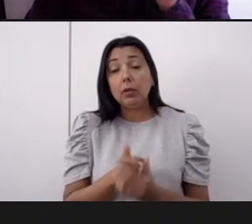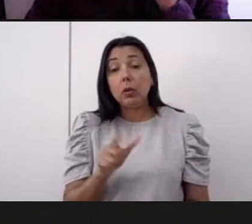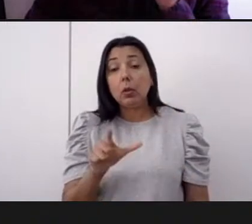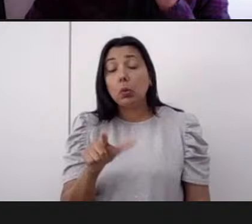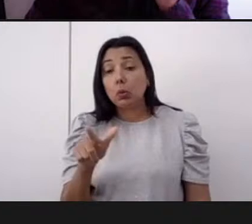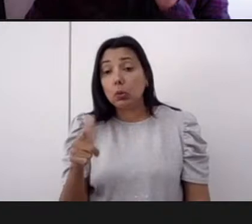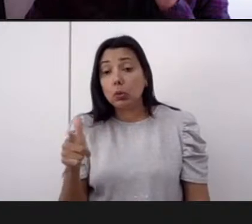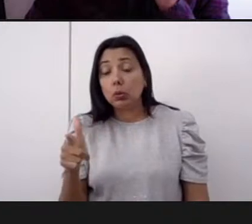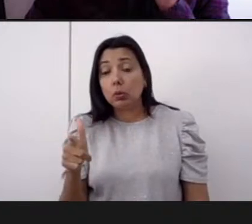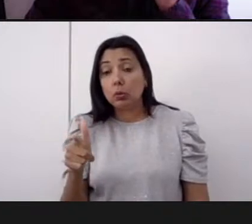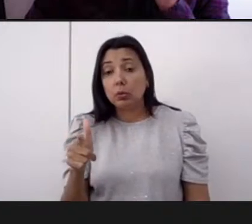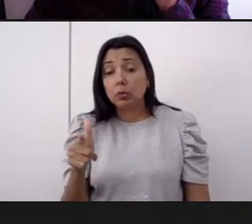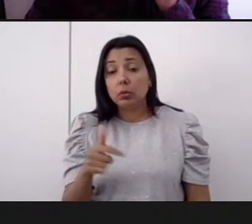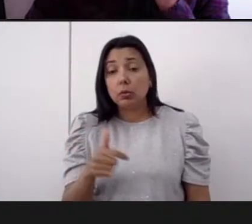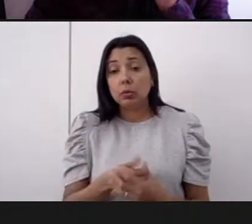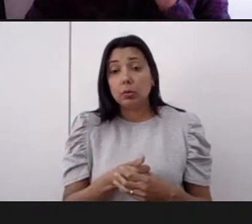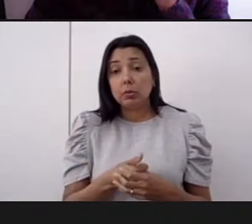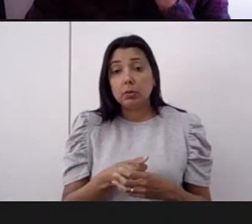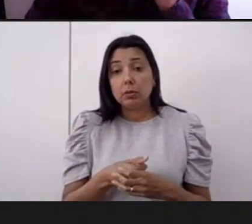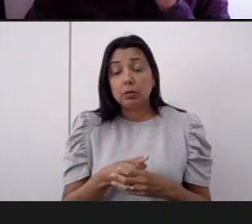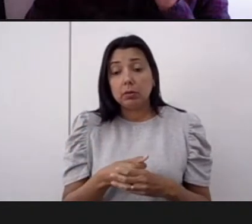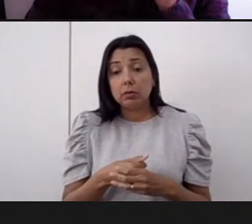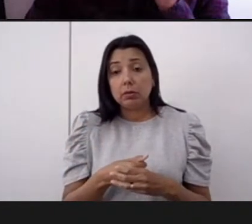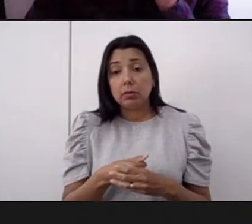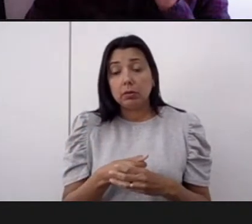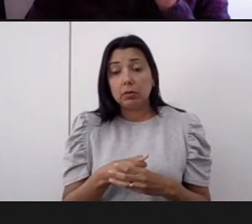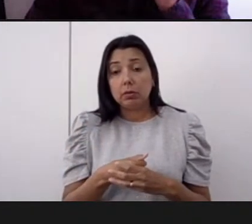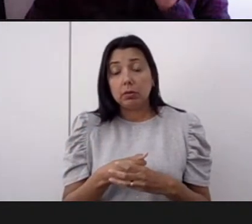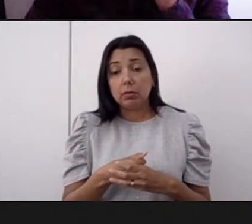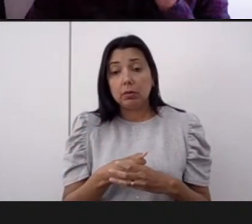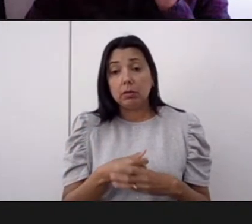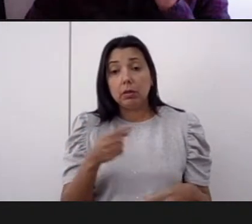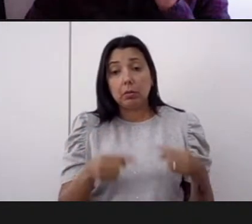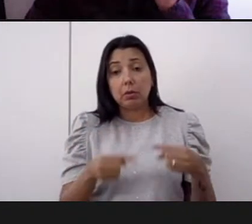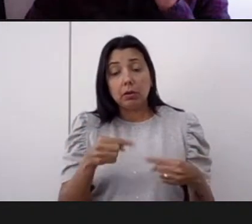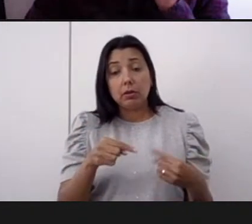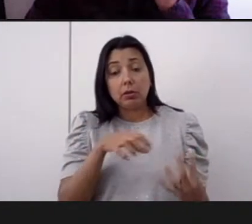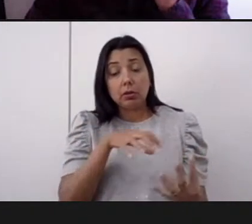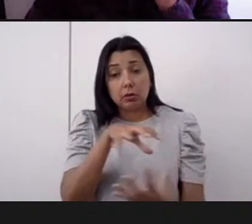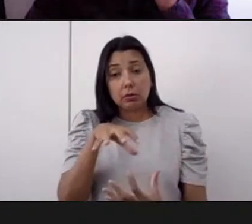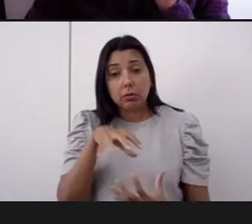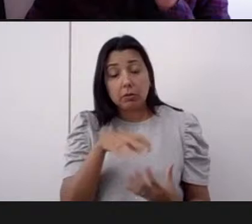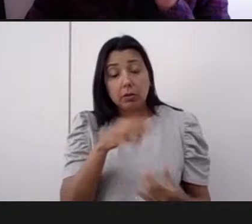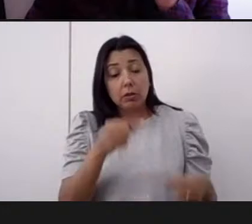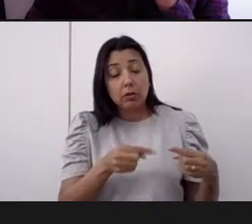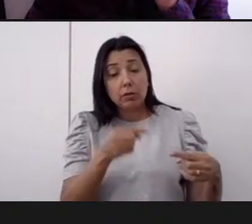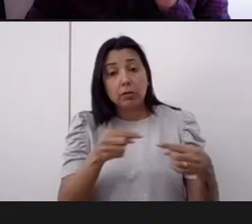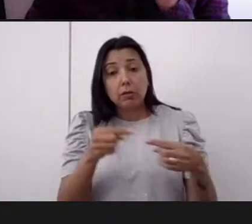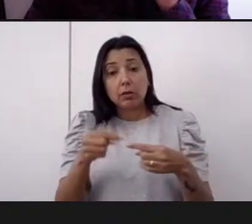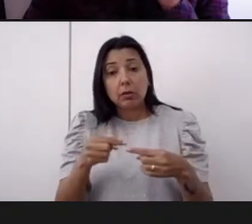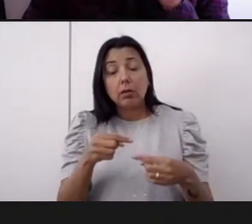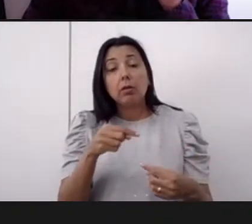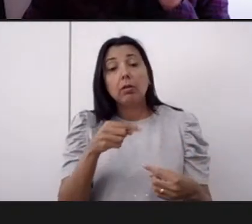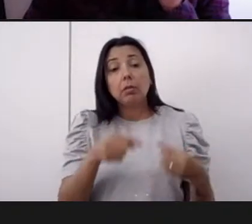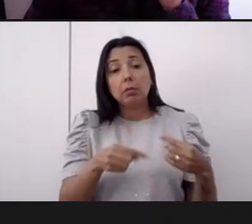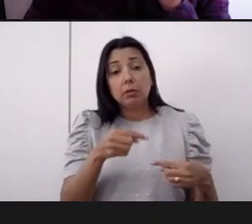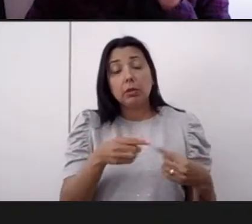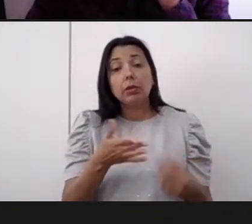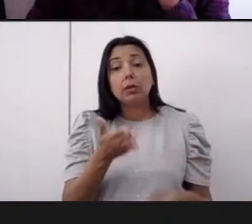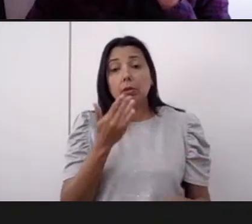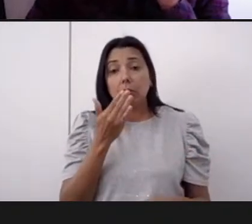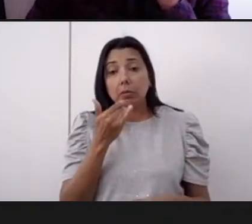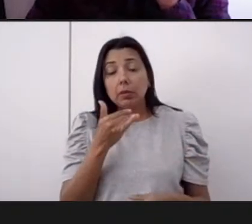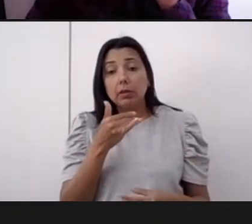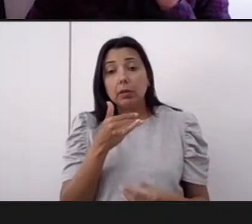the policy and global policies and global policy debate on food security. It's a paper in Journal of European